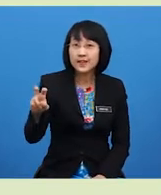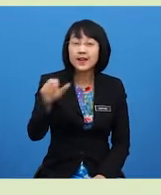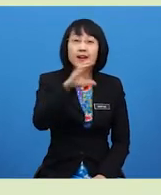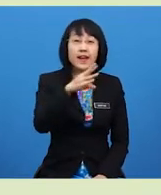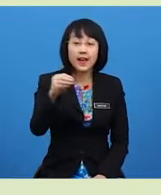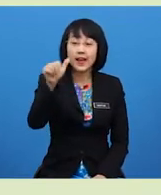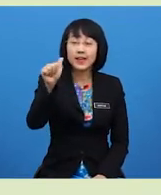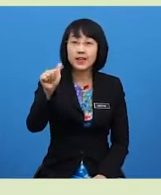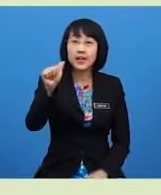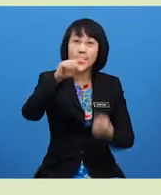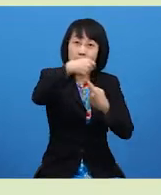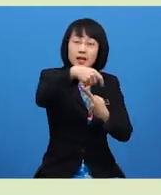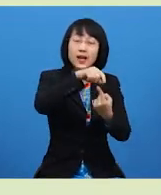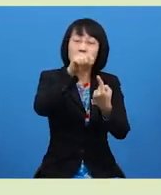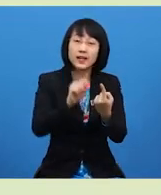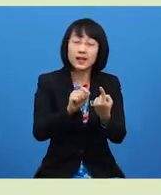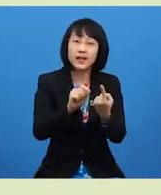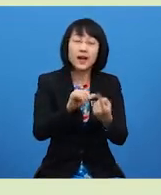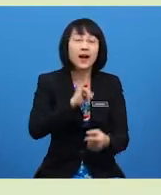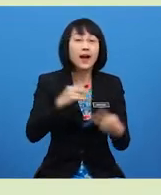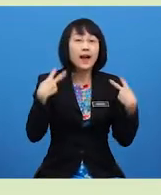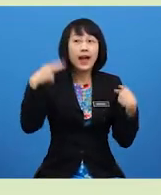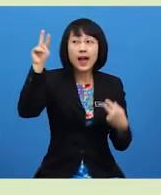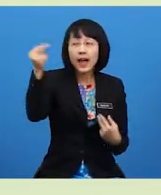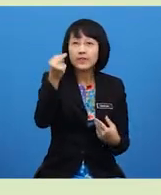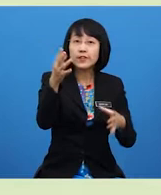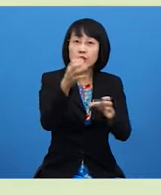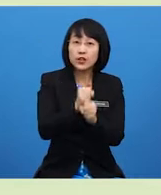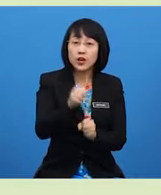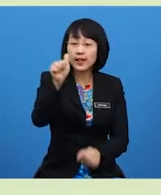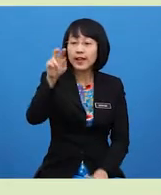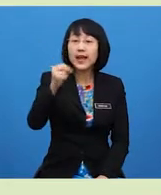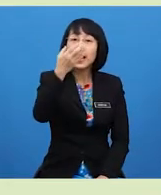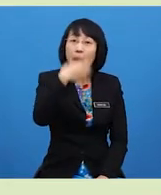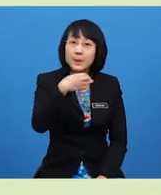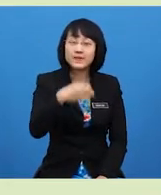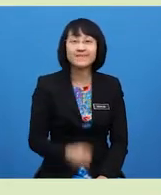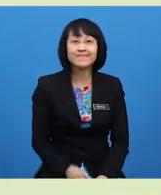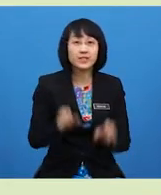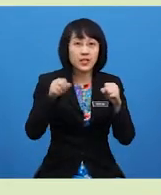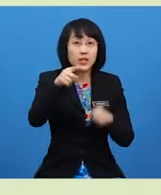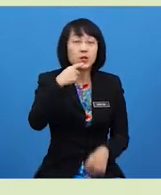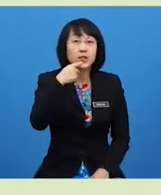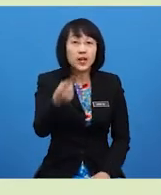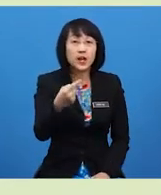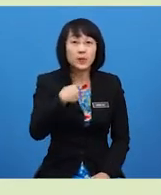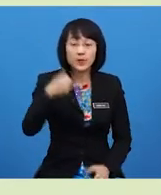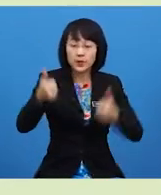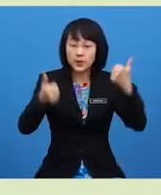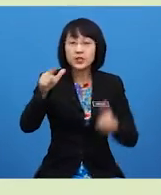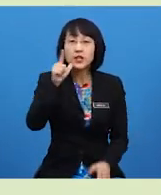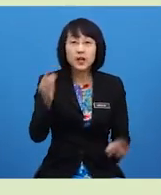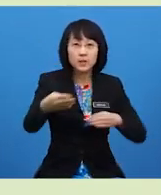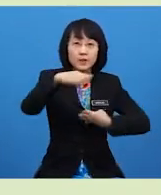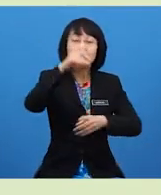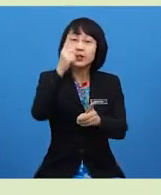and a banana. I haven't got an apple. Can you tell me which lunchbox is